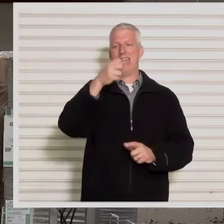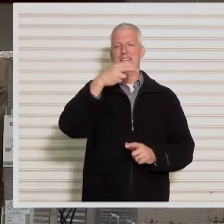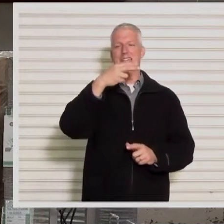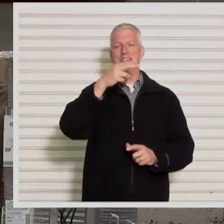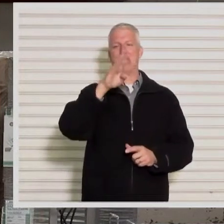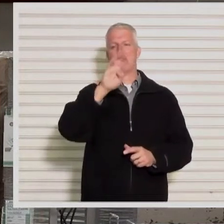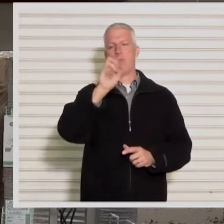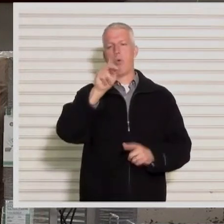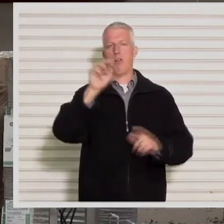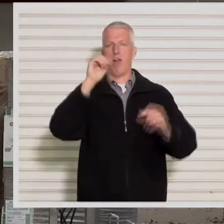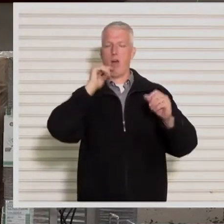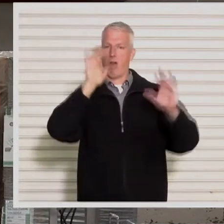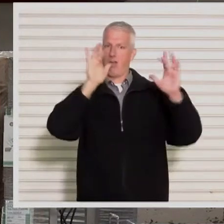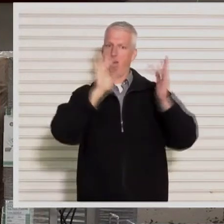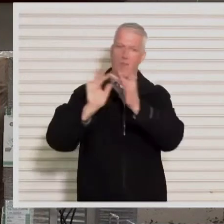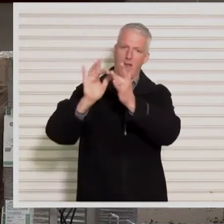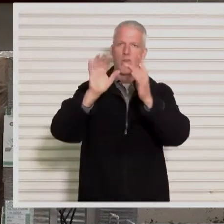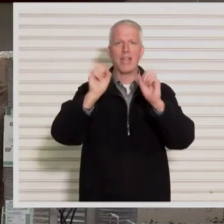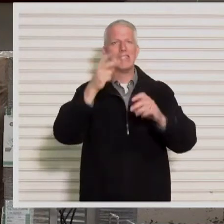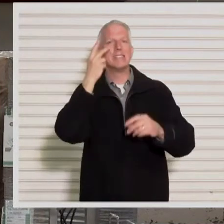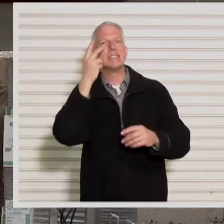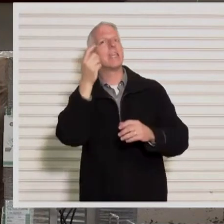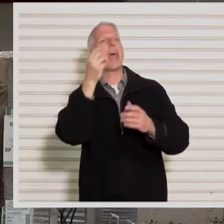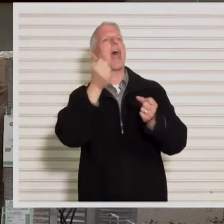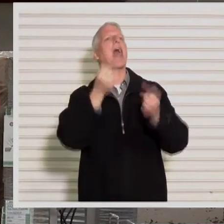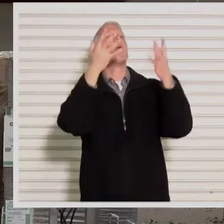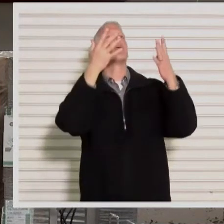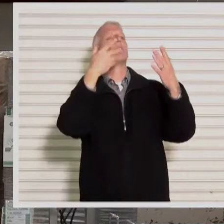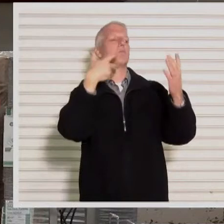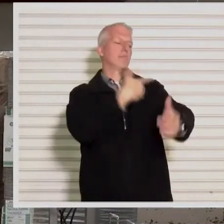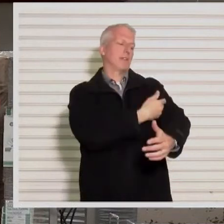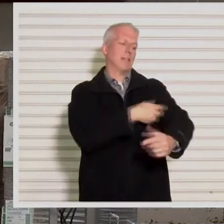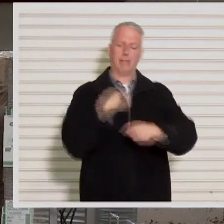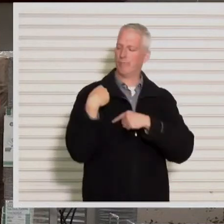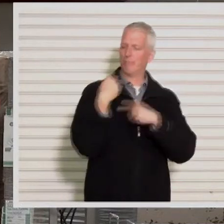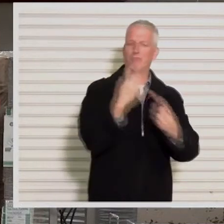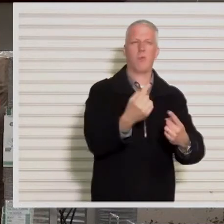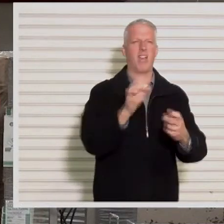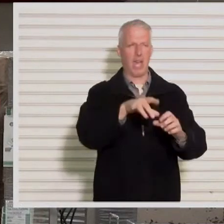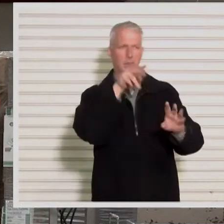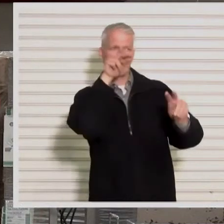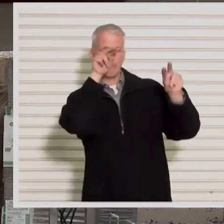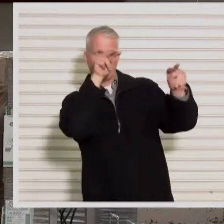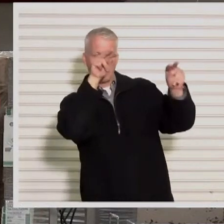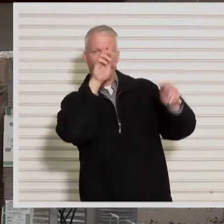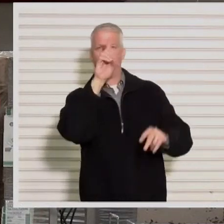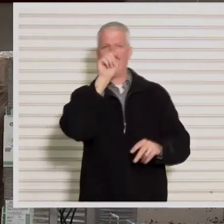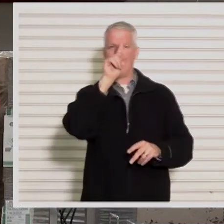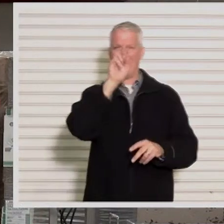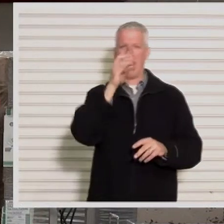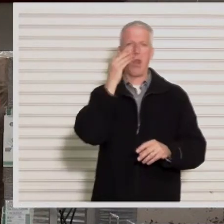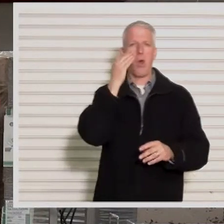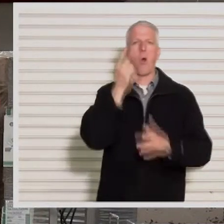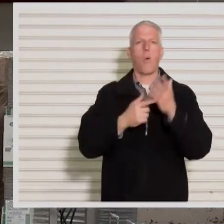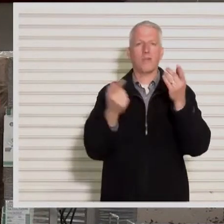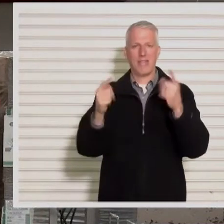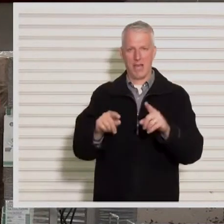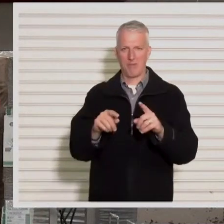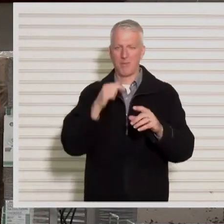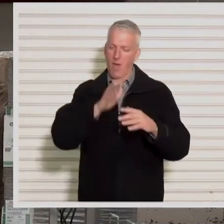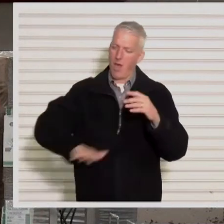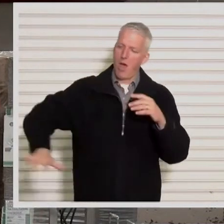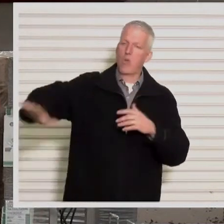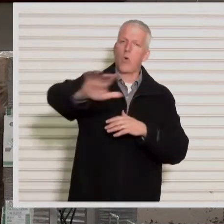as a preview. Based on the first allocations, population eligibility, we knew this. This is not unique to California, all across the